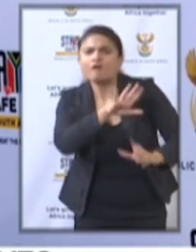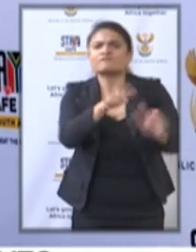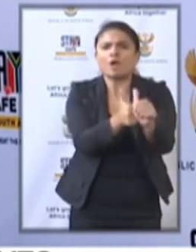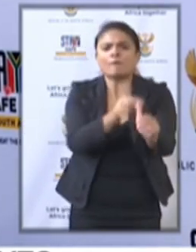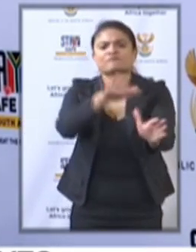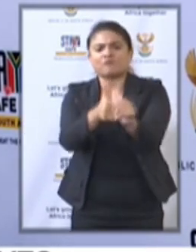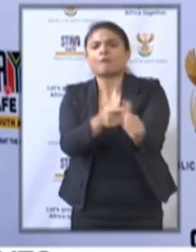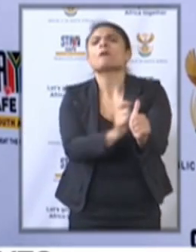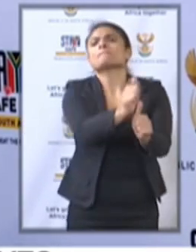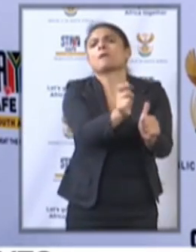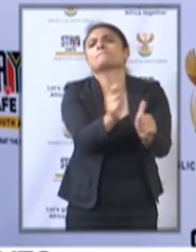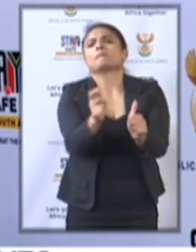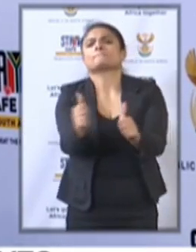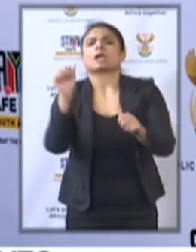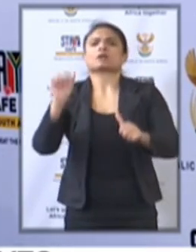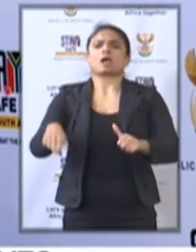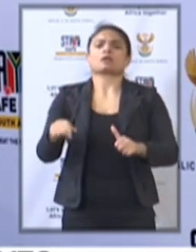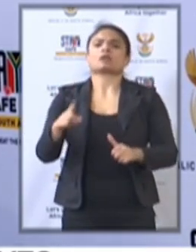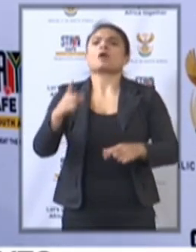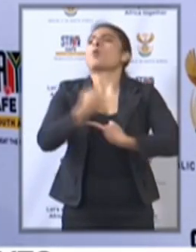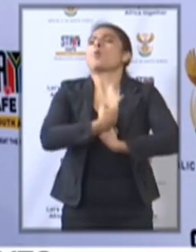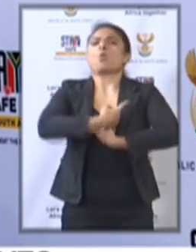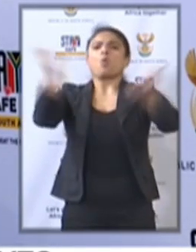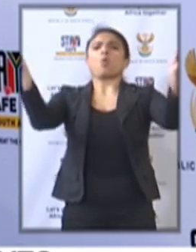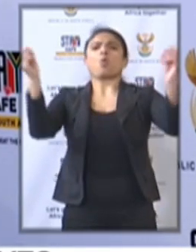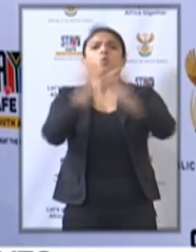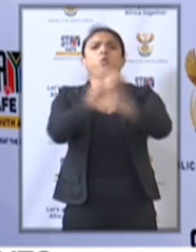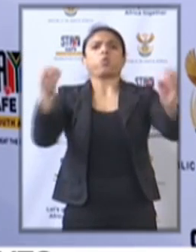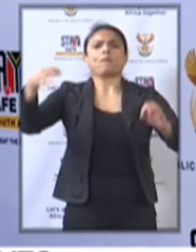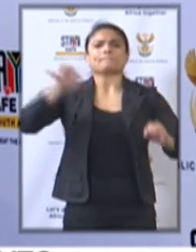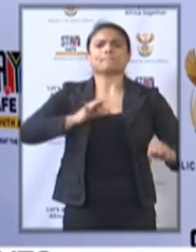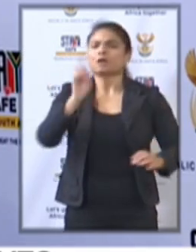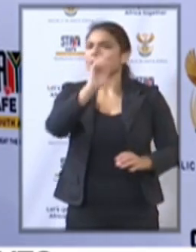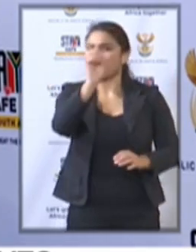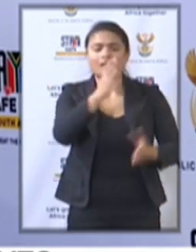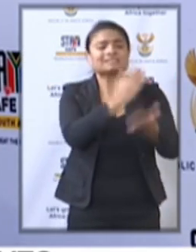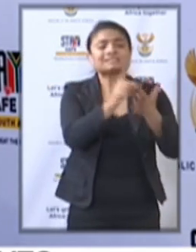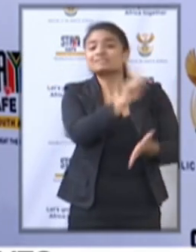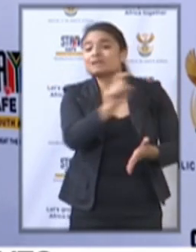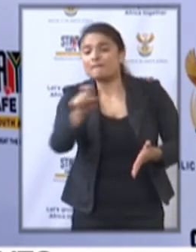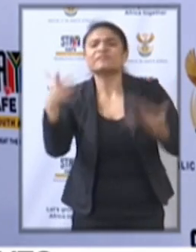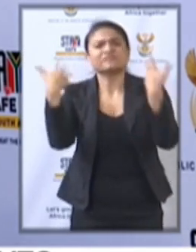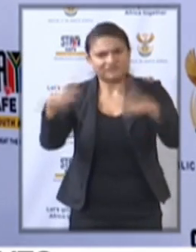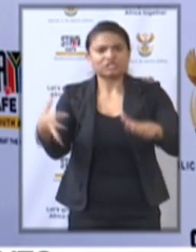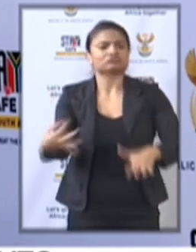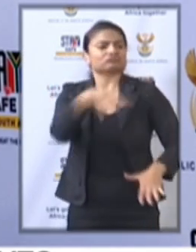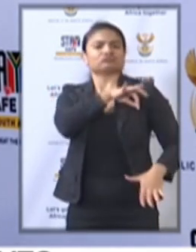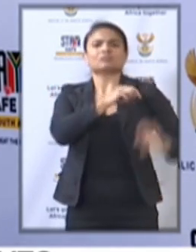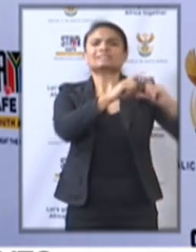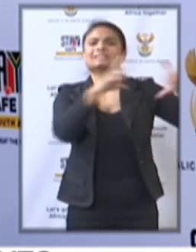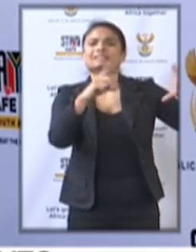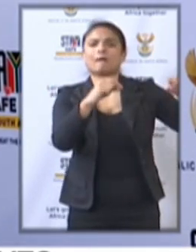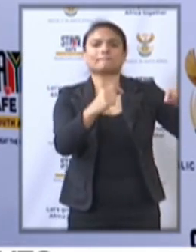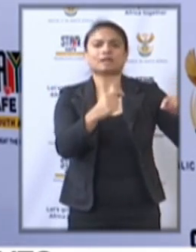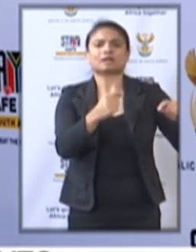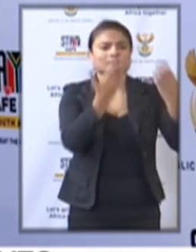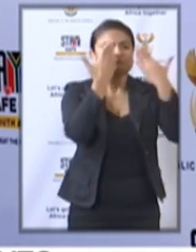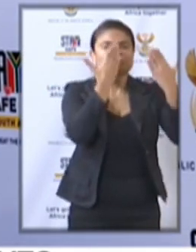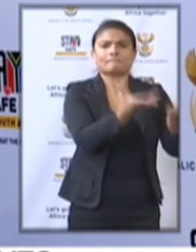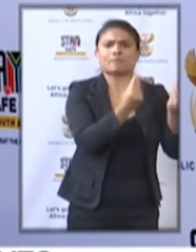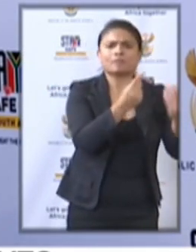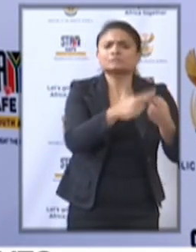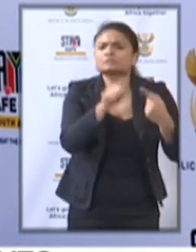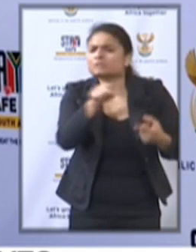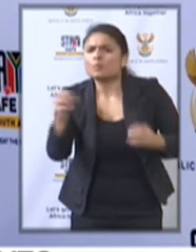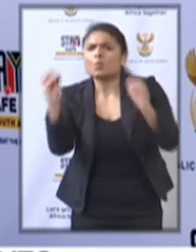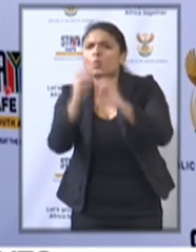talk in general terms. In some instances, we've found in following up that there are genuine concerns and these problems